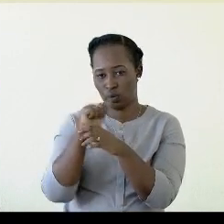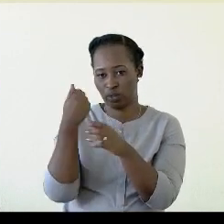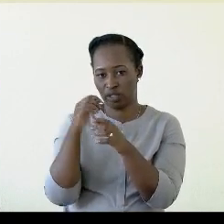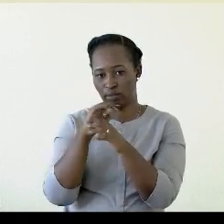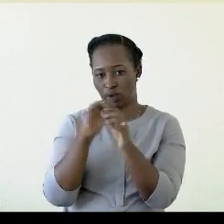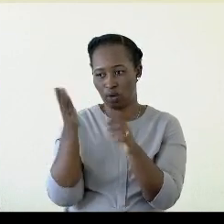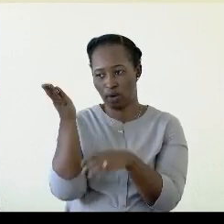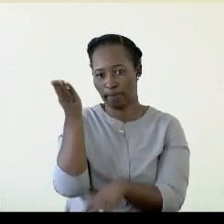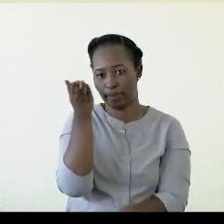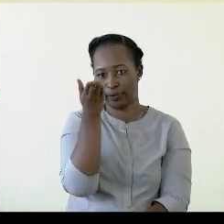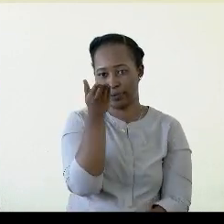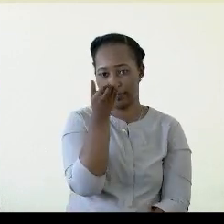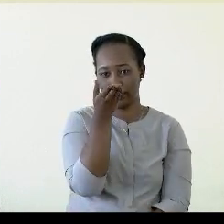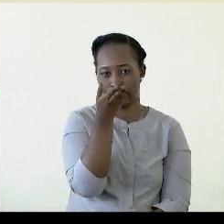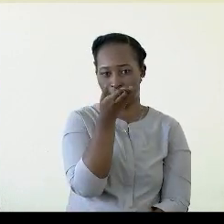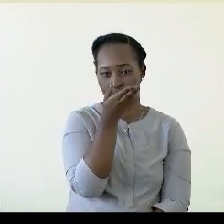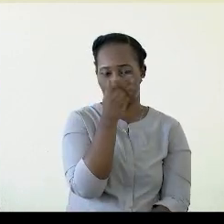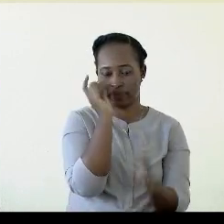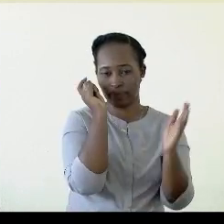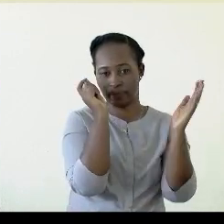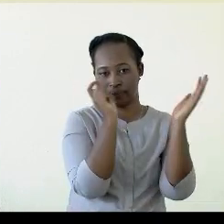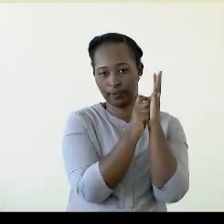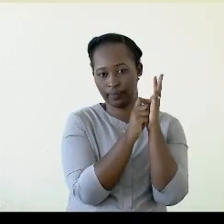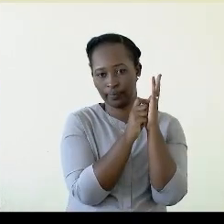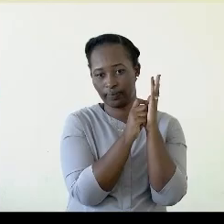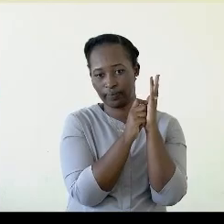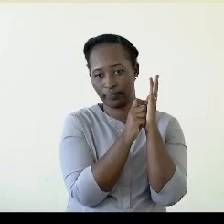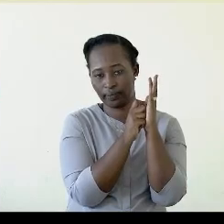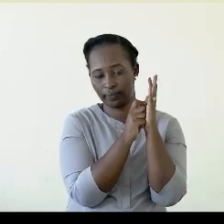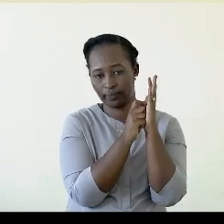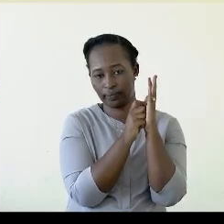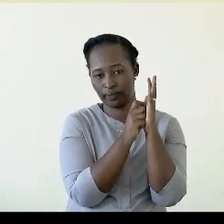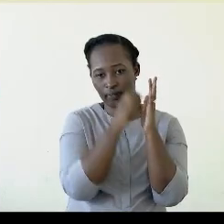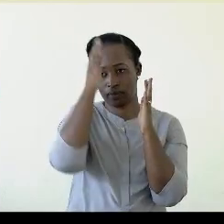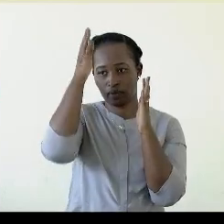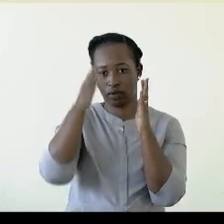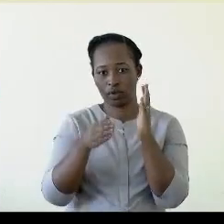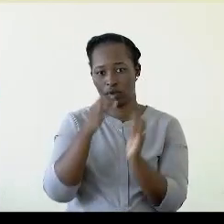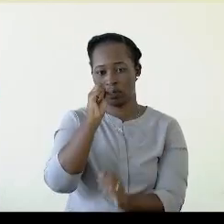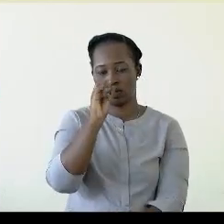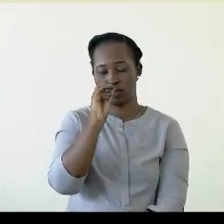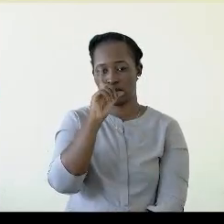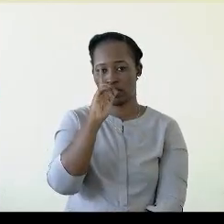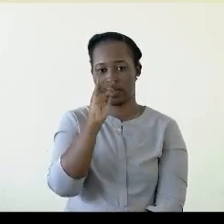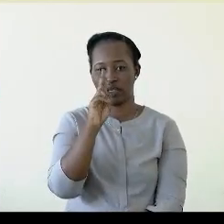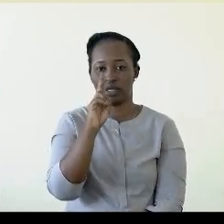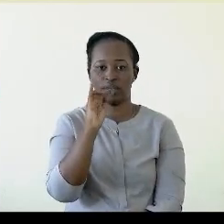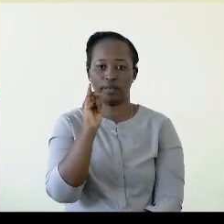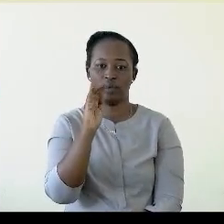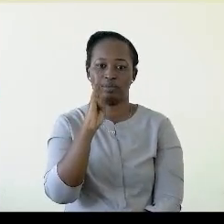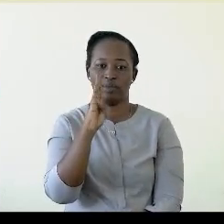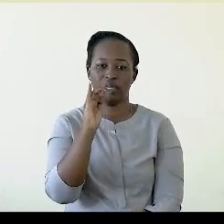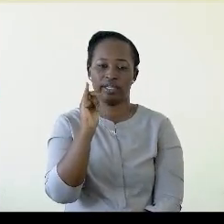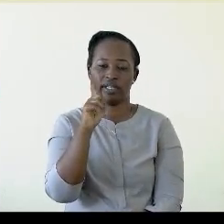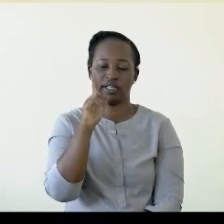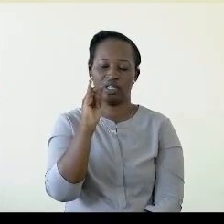line, which goes to the axis of solubility, we can find that we have